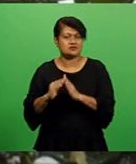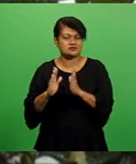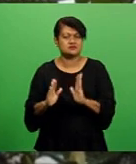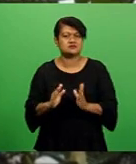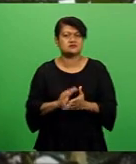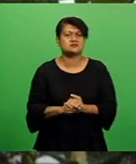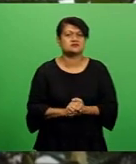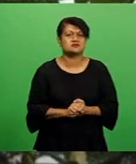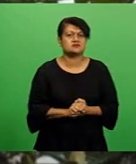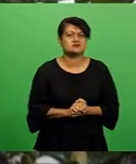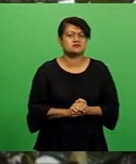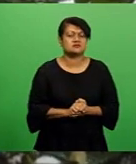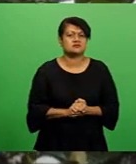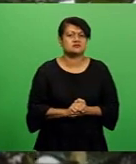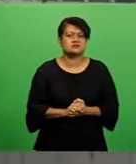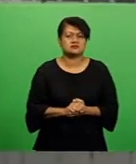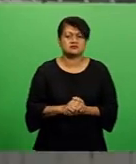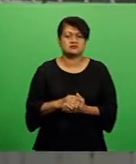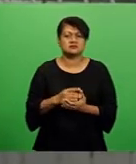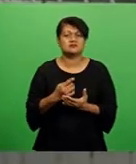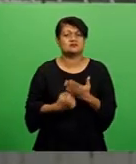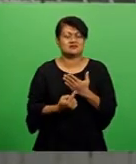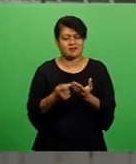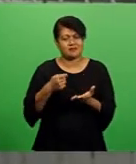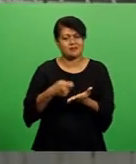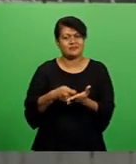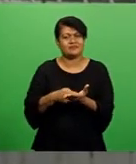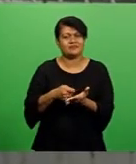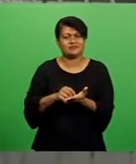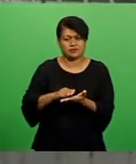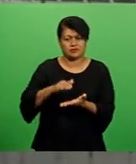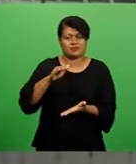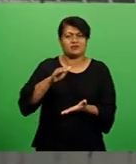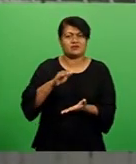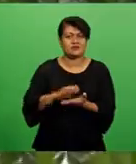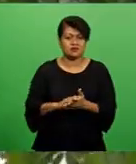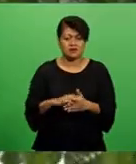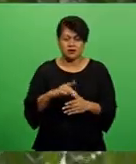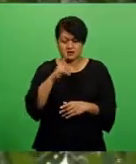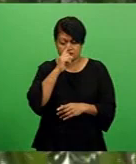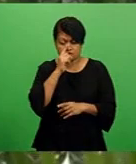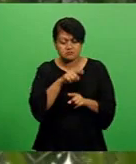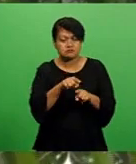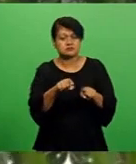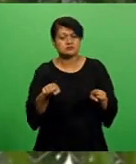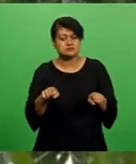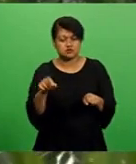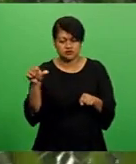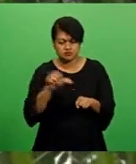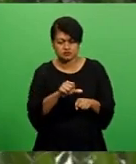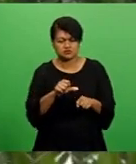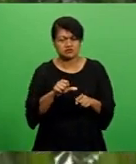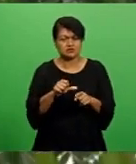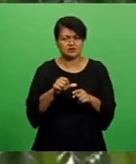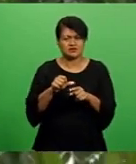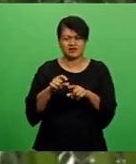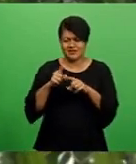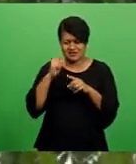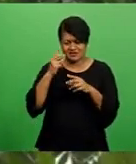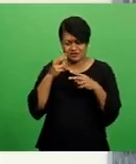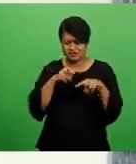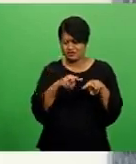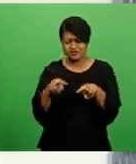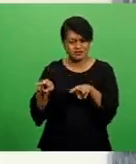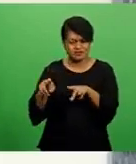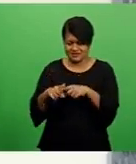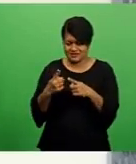property at that price. Dr. Hassan says agents should diversify into other areas while staying active in the real